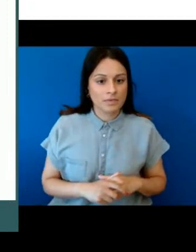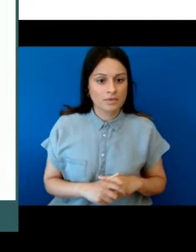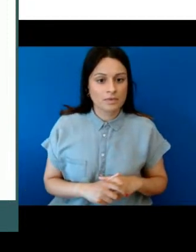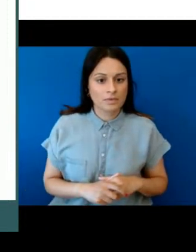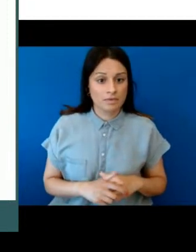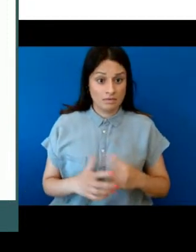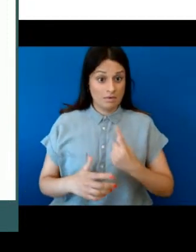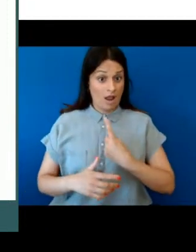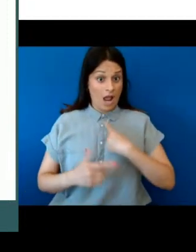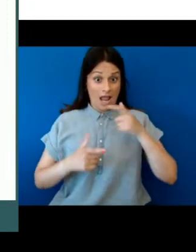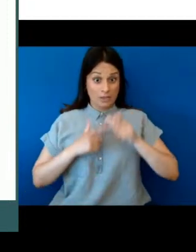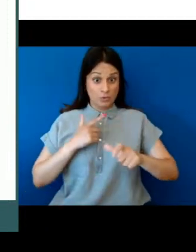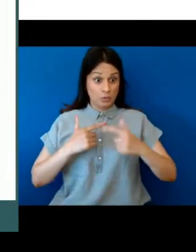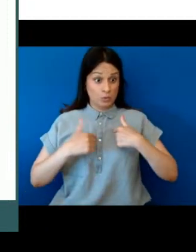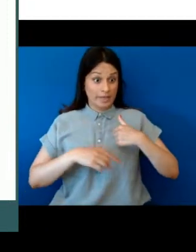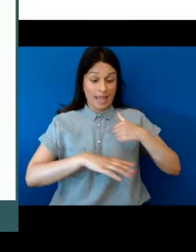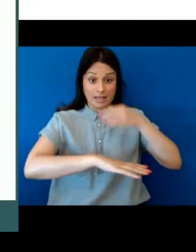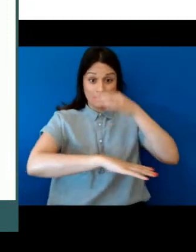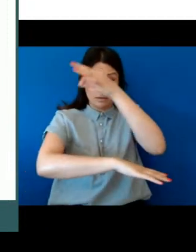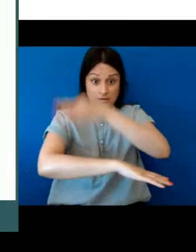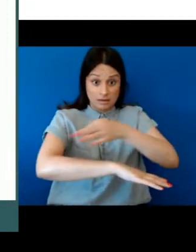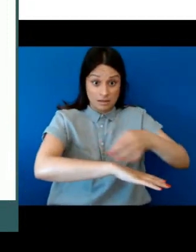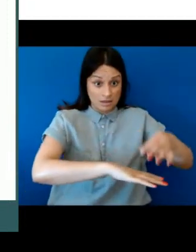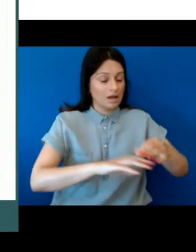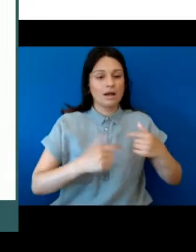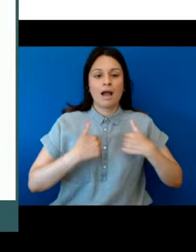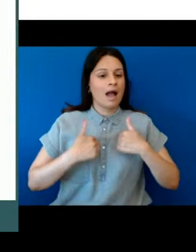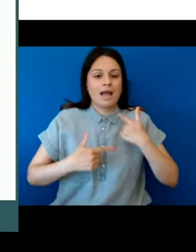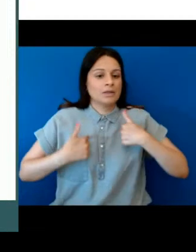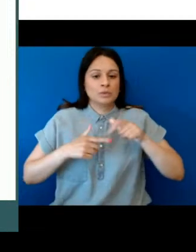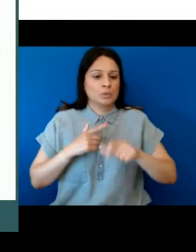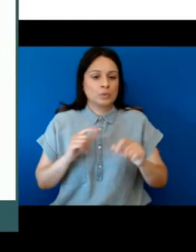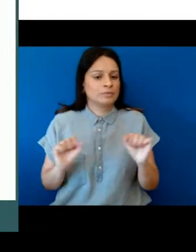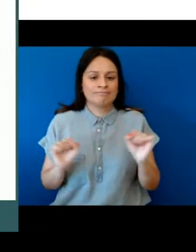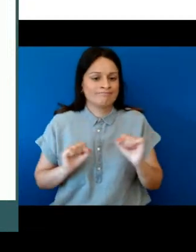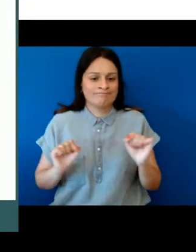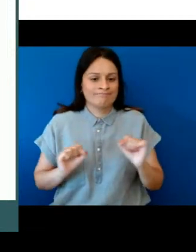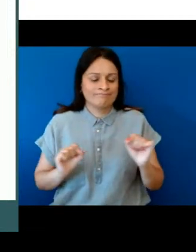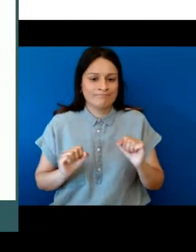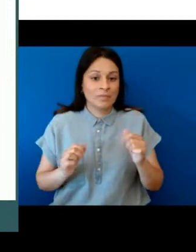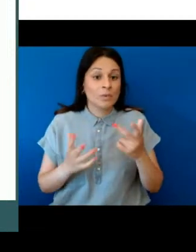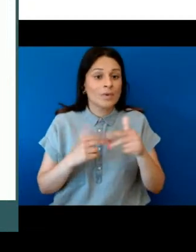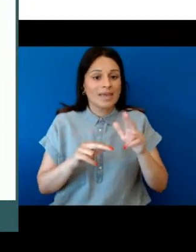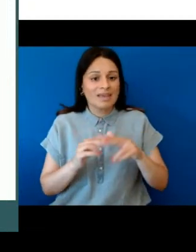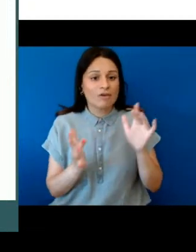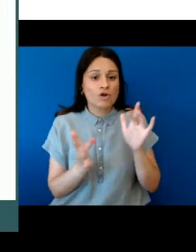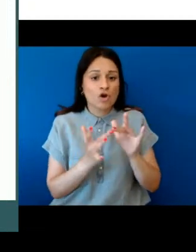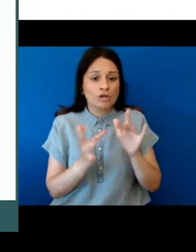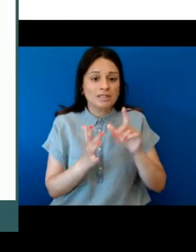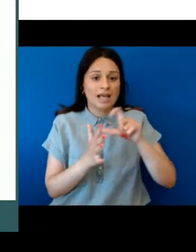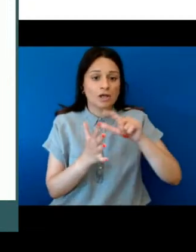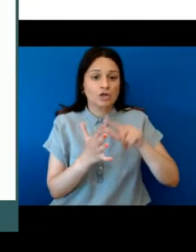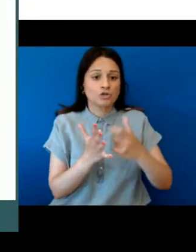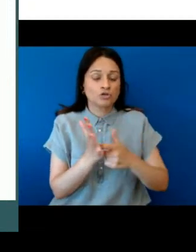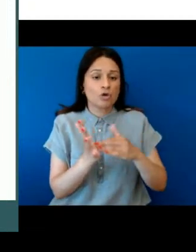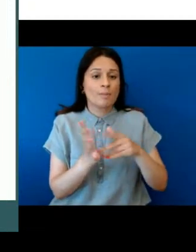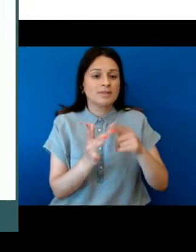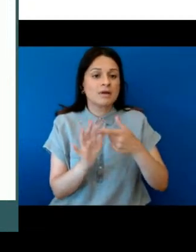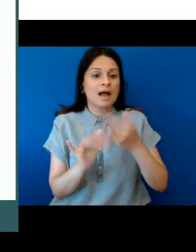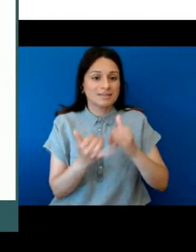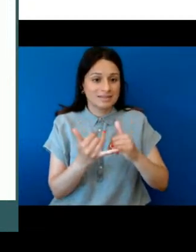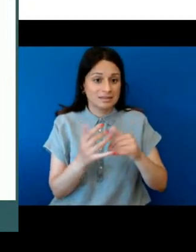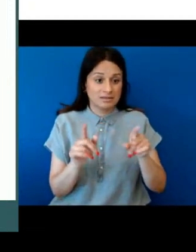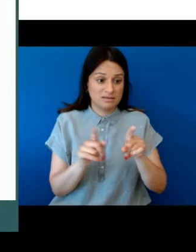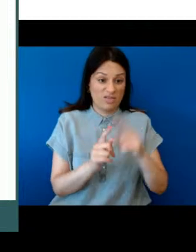So it just comes with that provisor. It's to investigate contact dermatitis and is performed in dermatology. So in terms